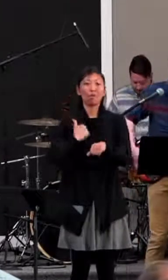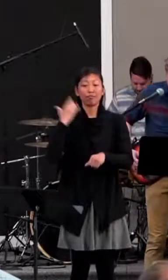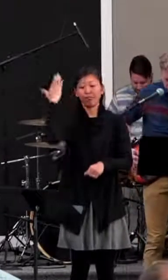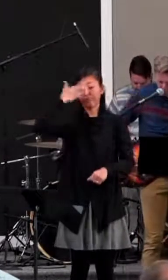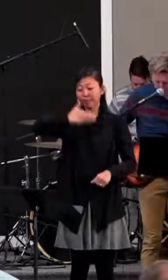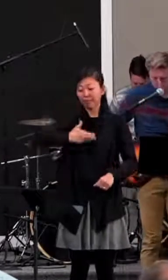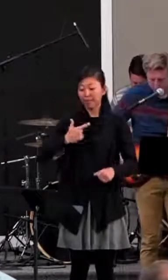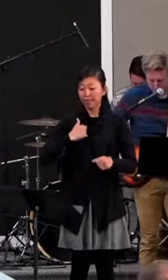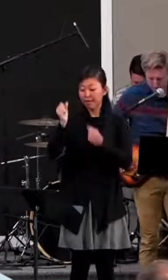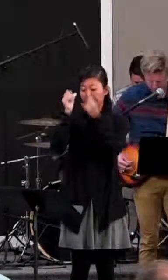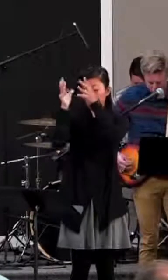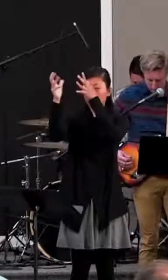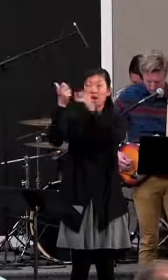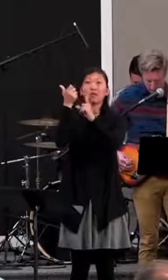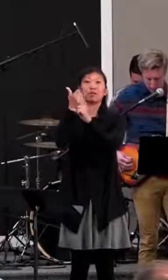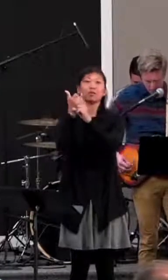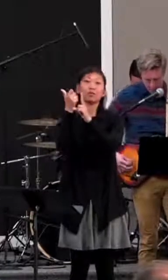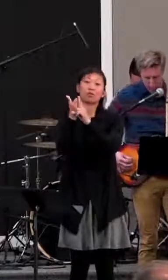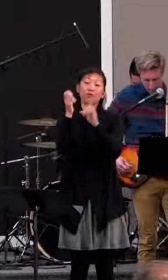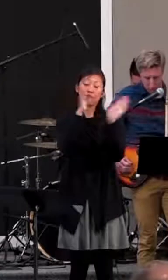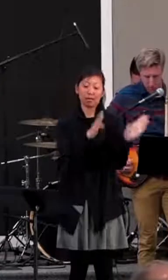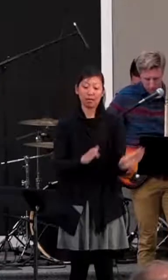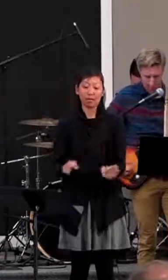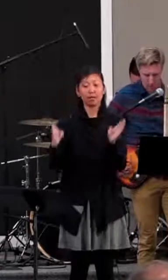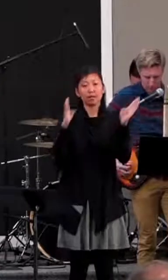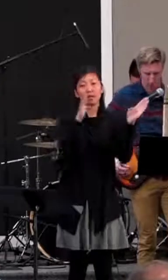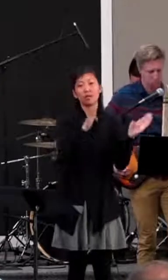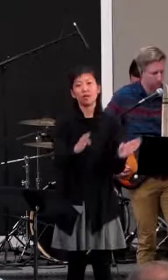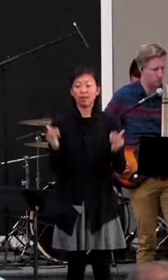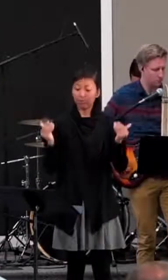you worked your will.